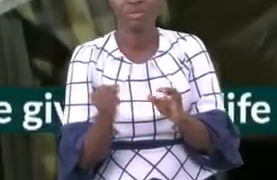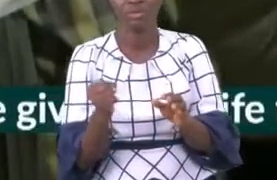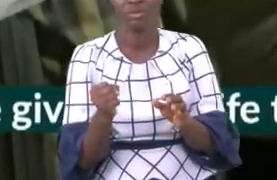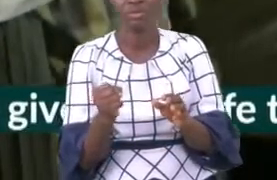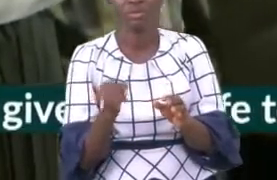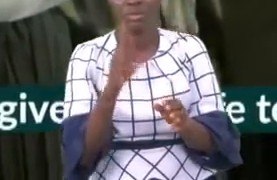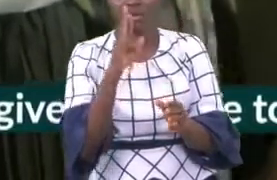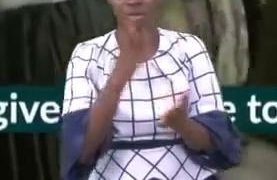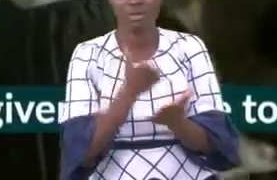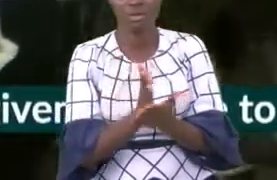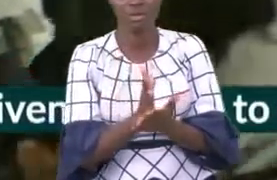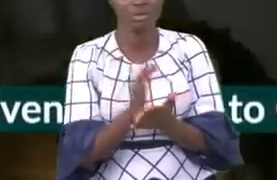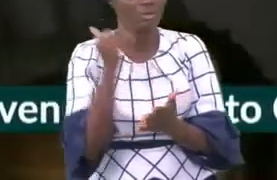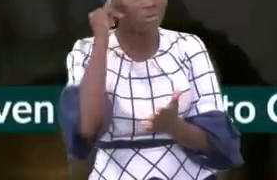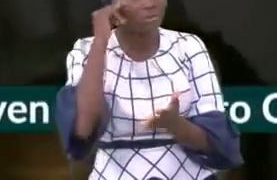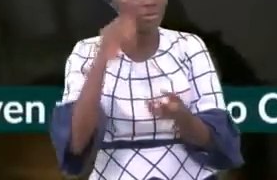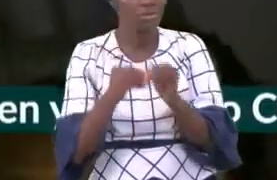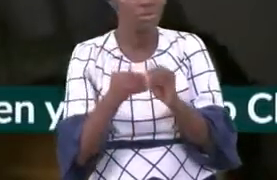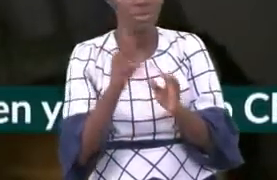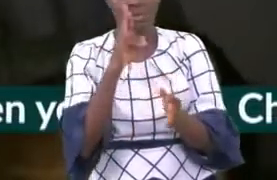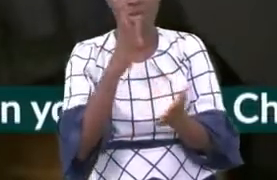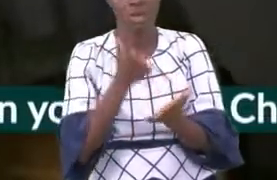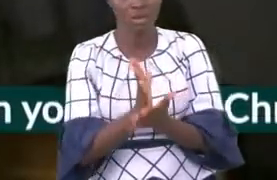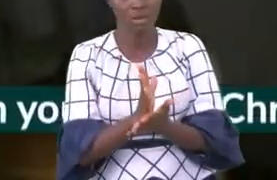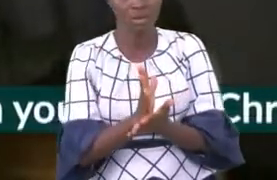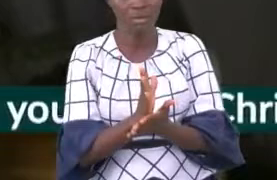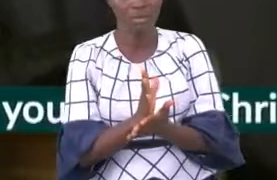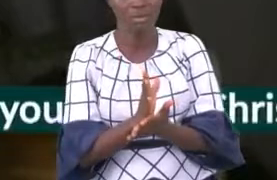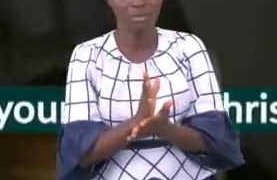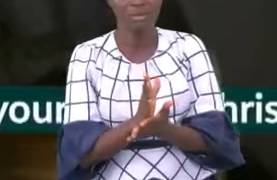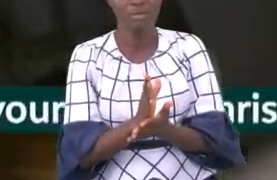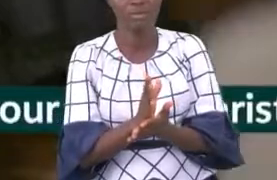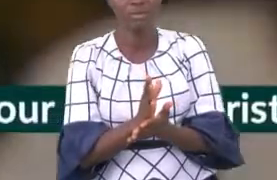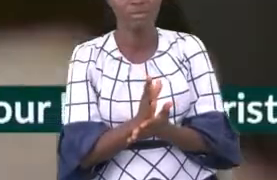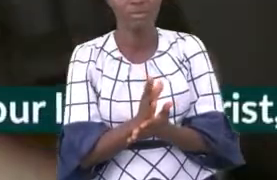Converse, you are very important personality. That's why